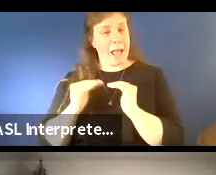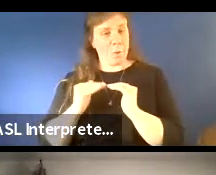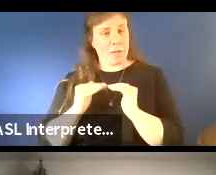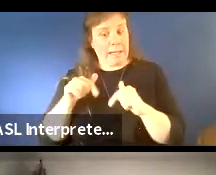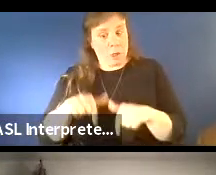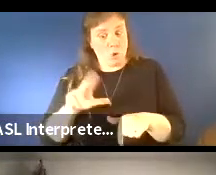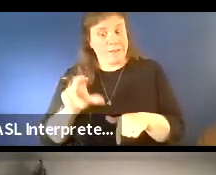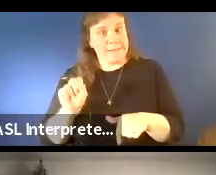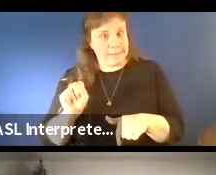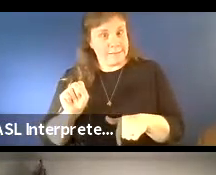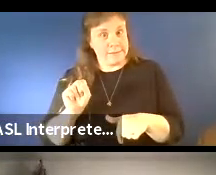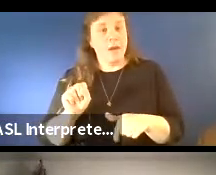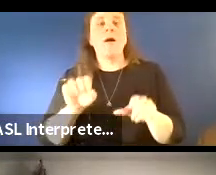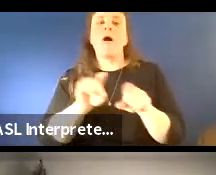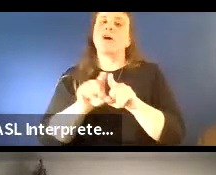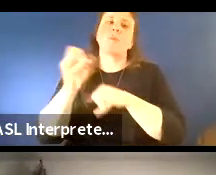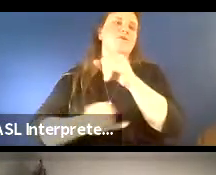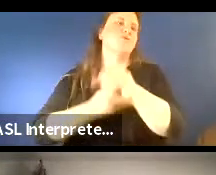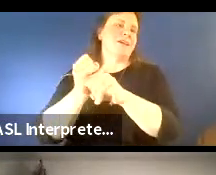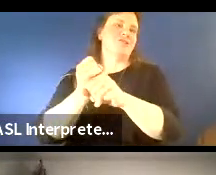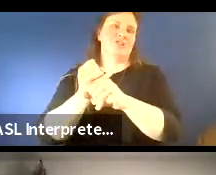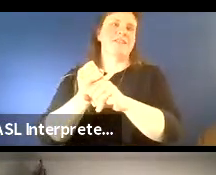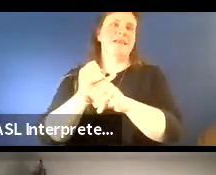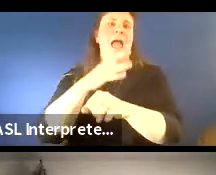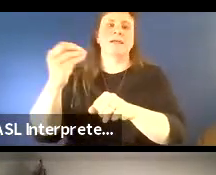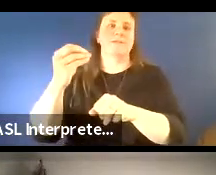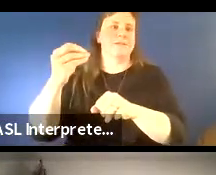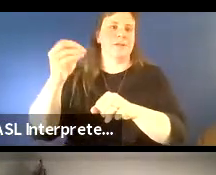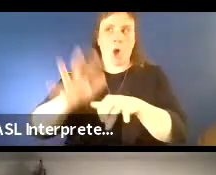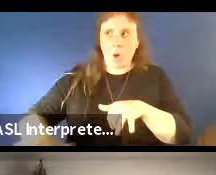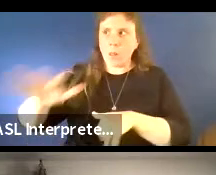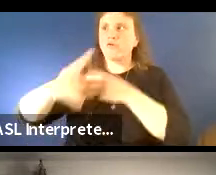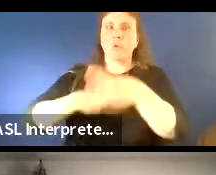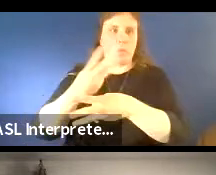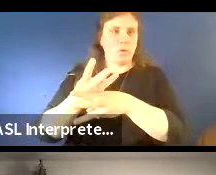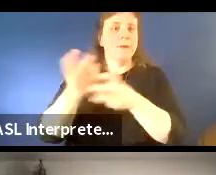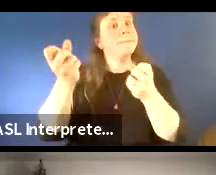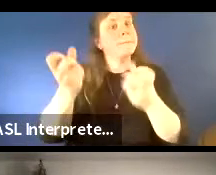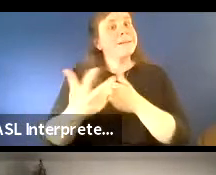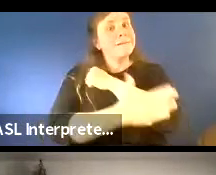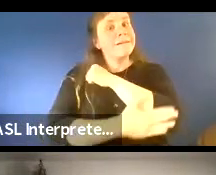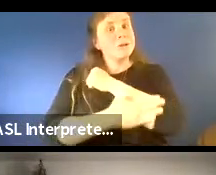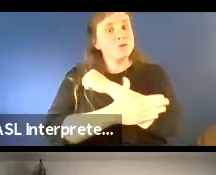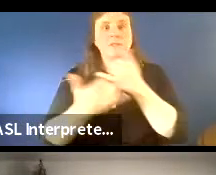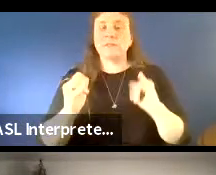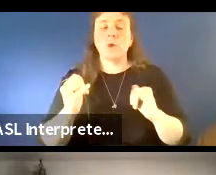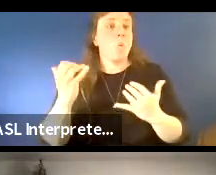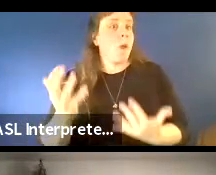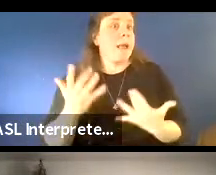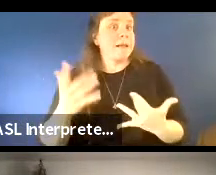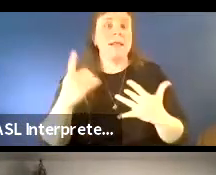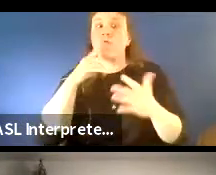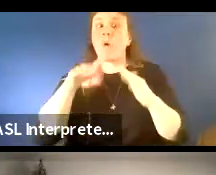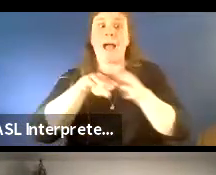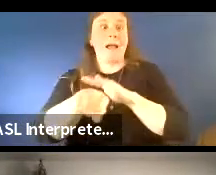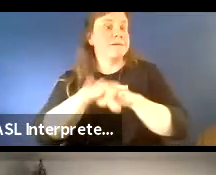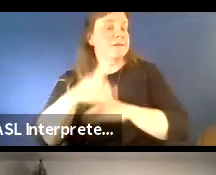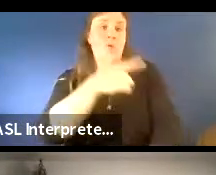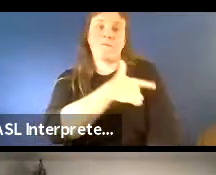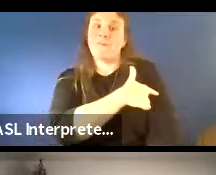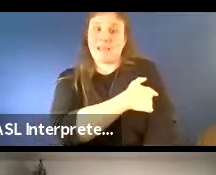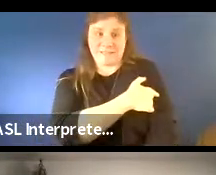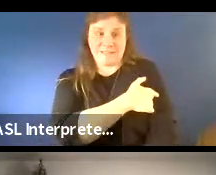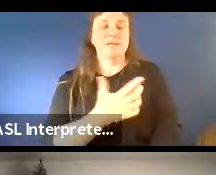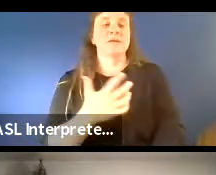but also internationally, globally, in that many countries still are awaiting access to vaccines. And so